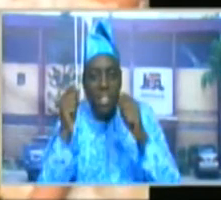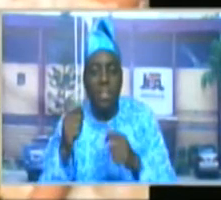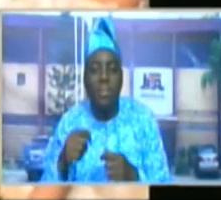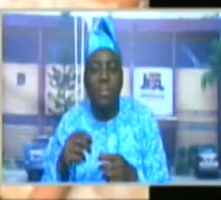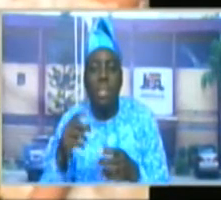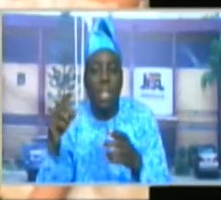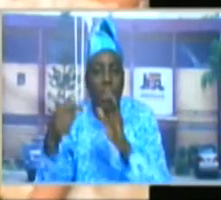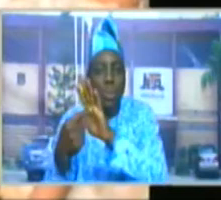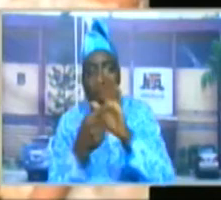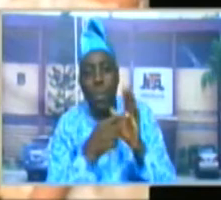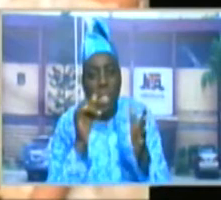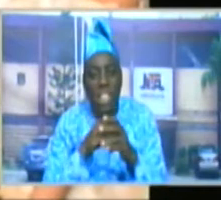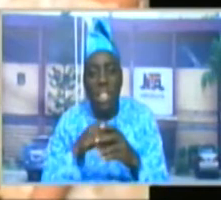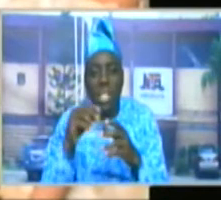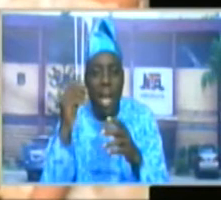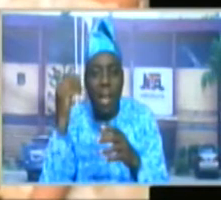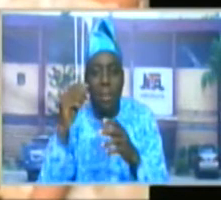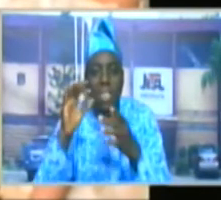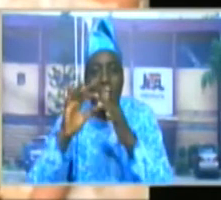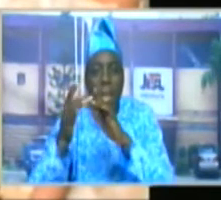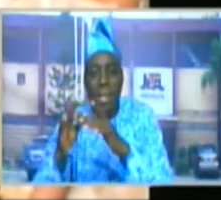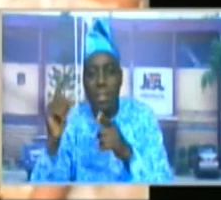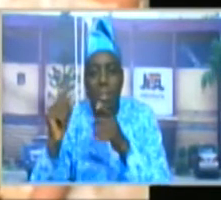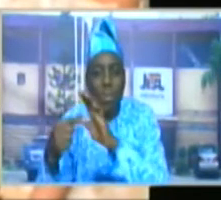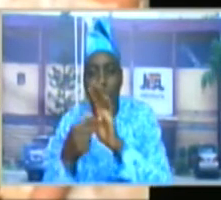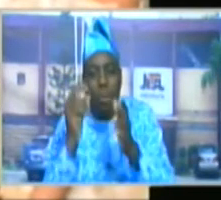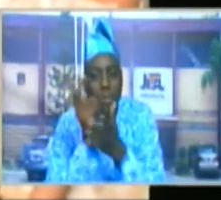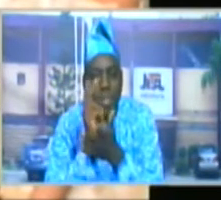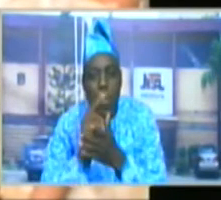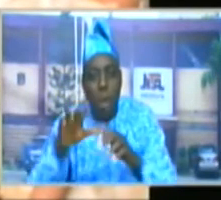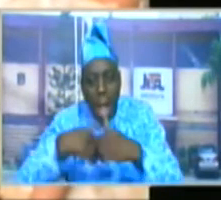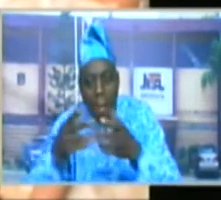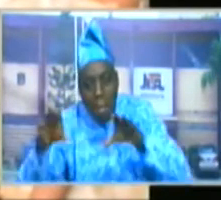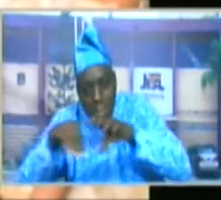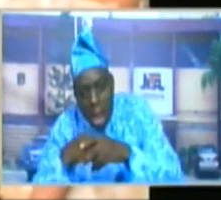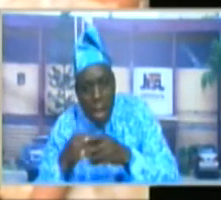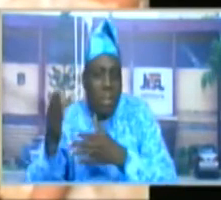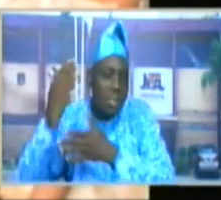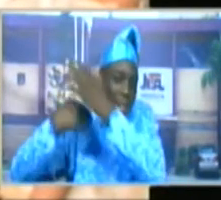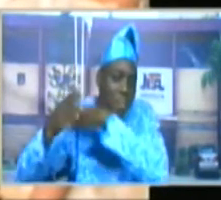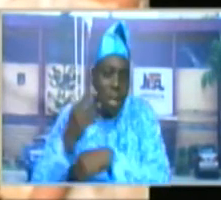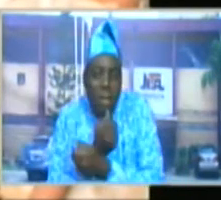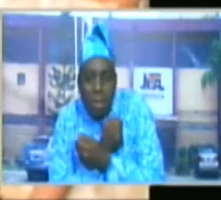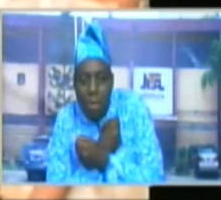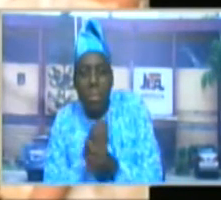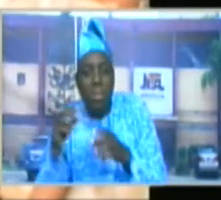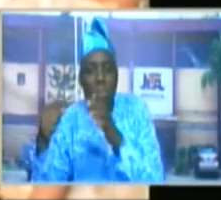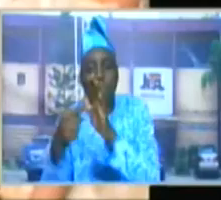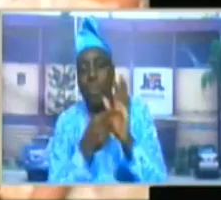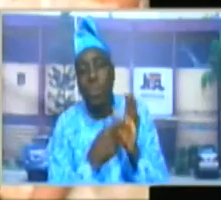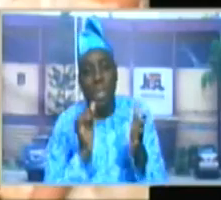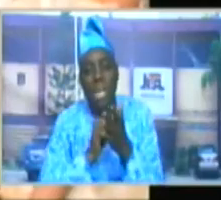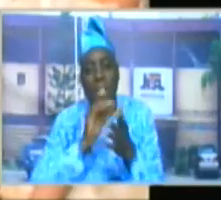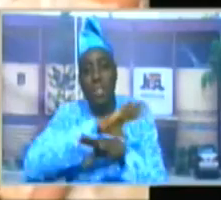took to their verified Instagram page where they shared photos and videos of how far they have come, the lovely caption. And that's all on Entertainment